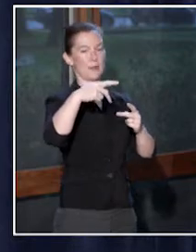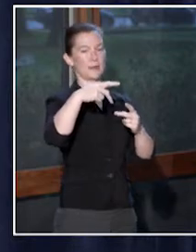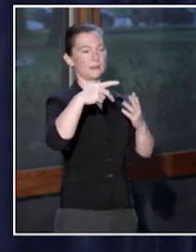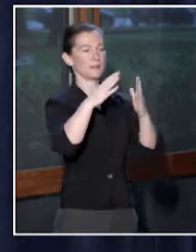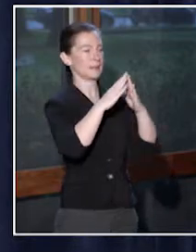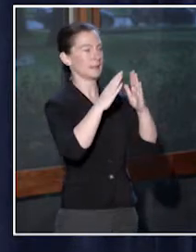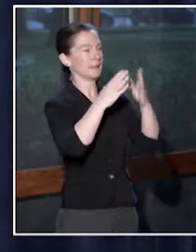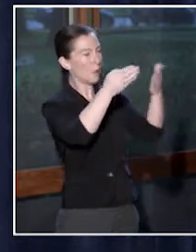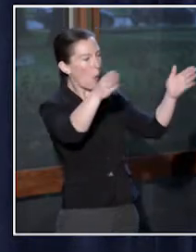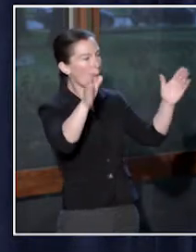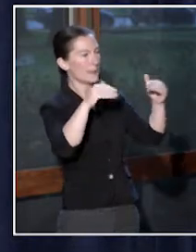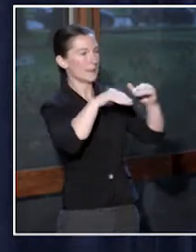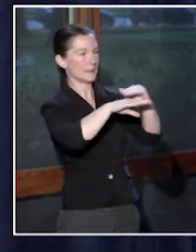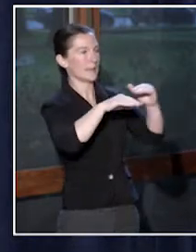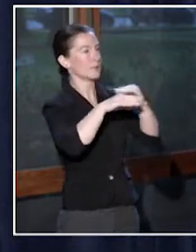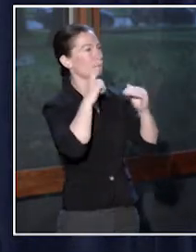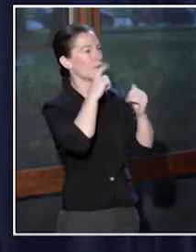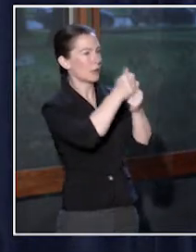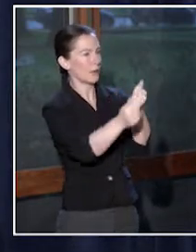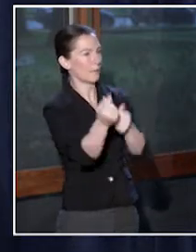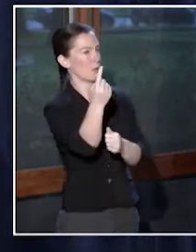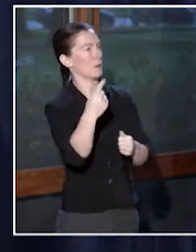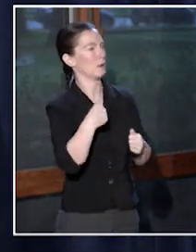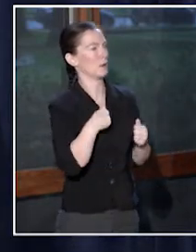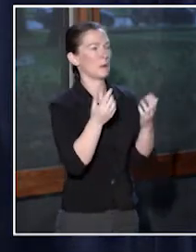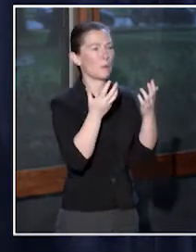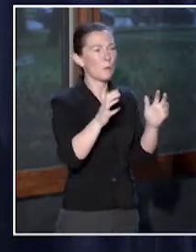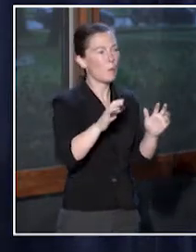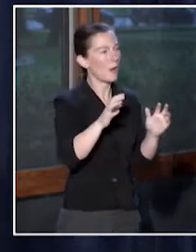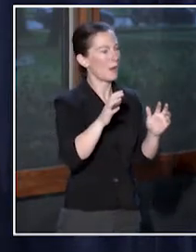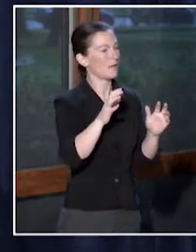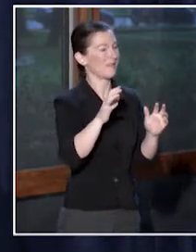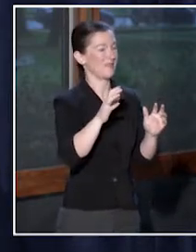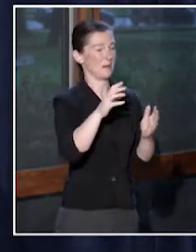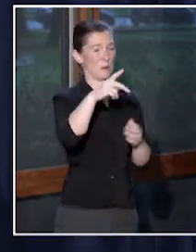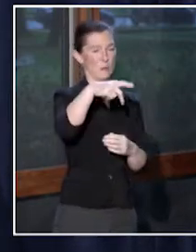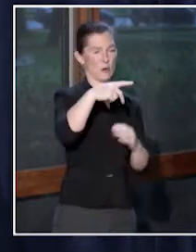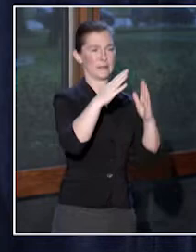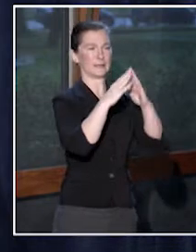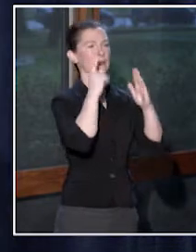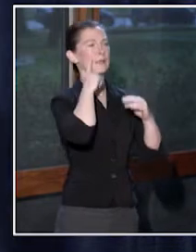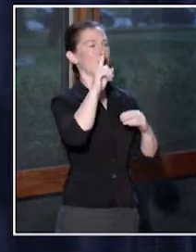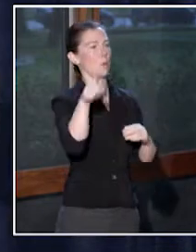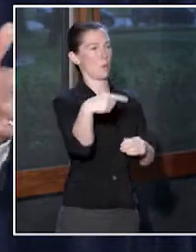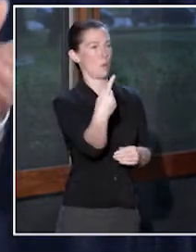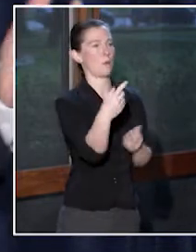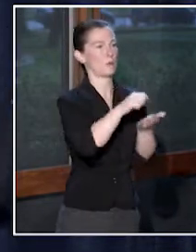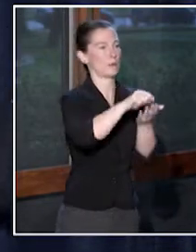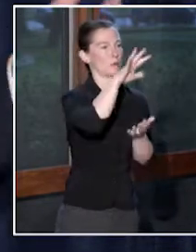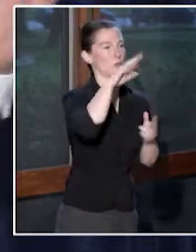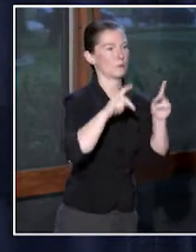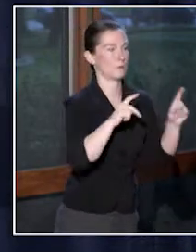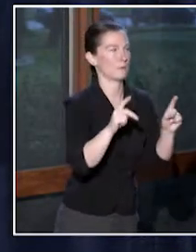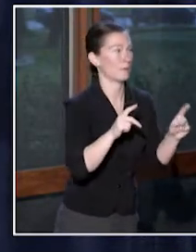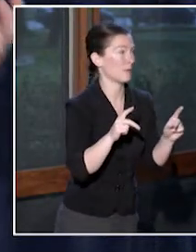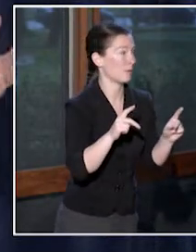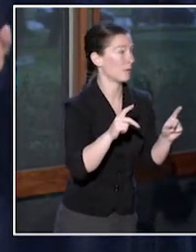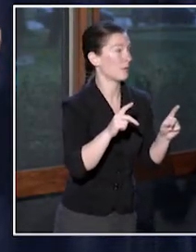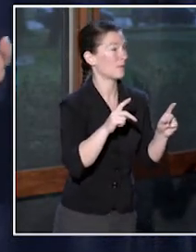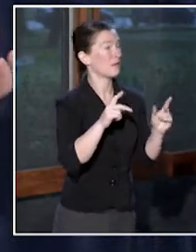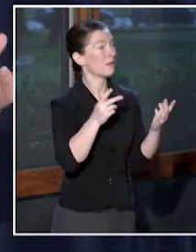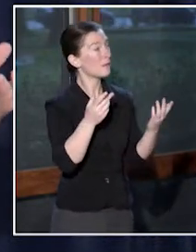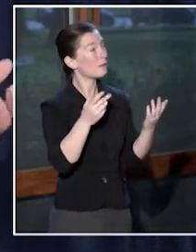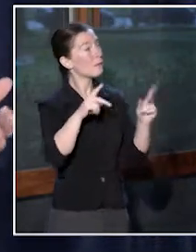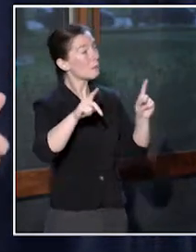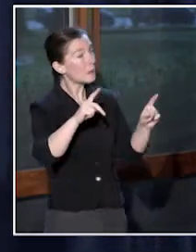want Portland to be a city where only millionaires can afford to live in the central city, and then the people who do work, like